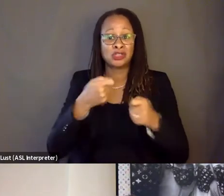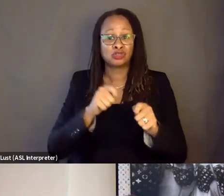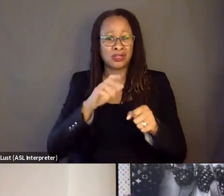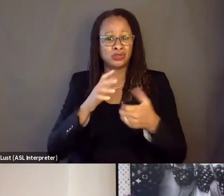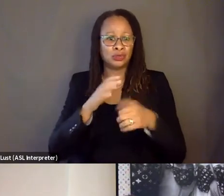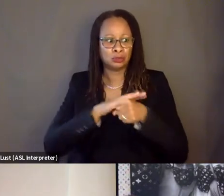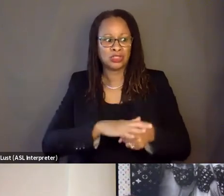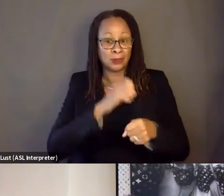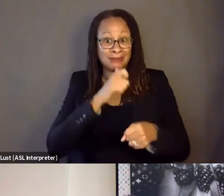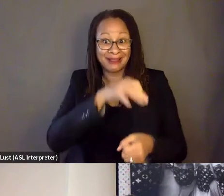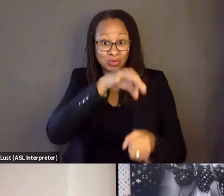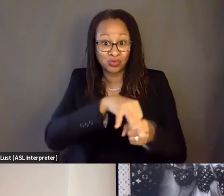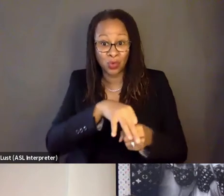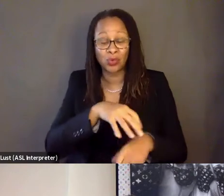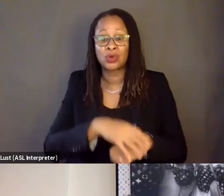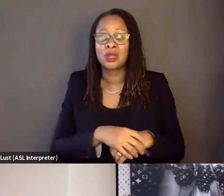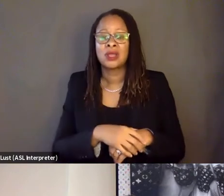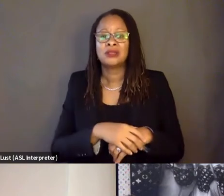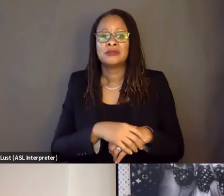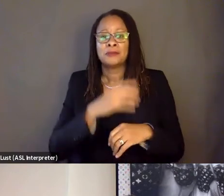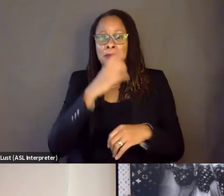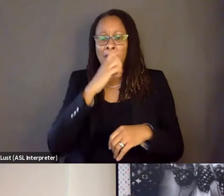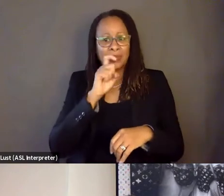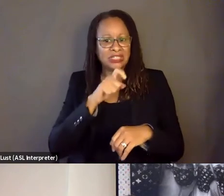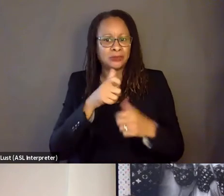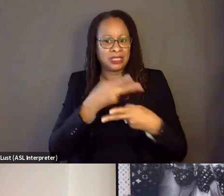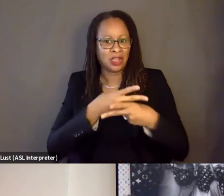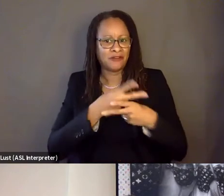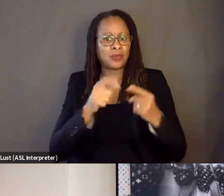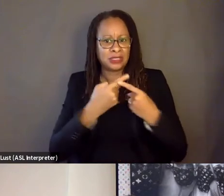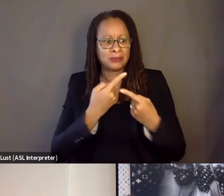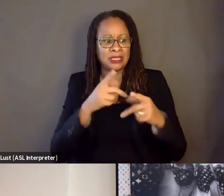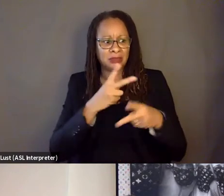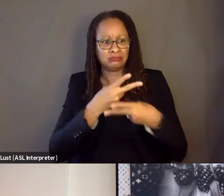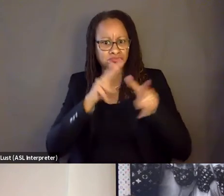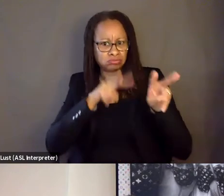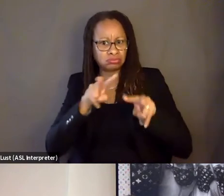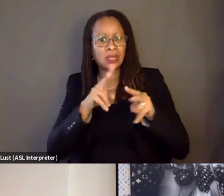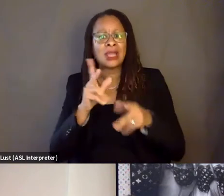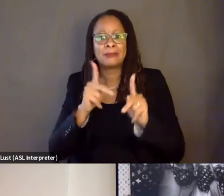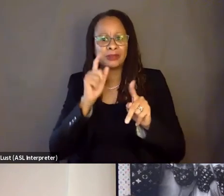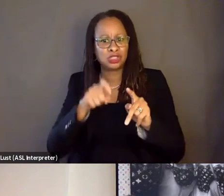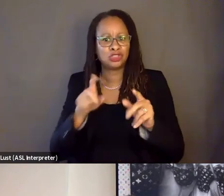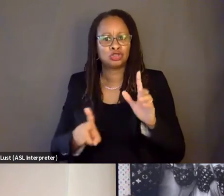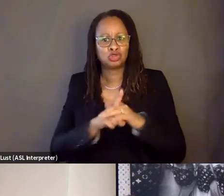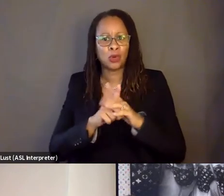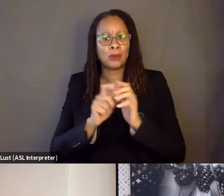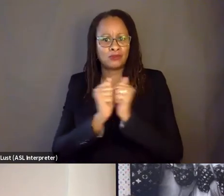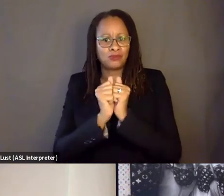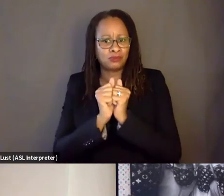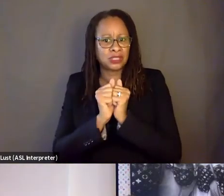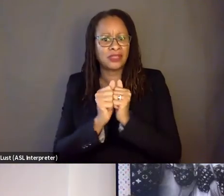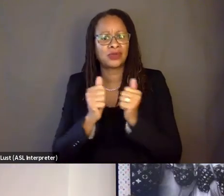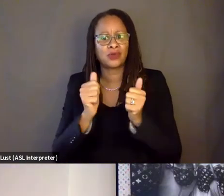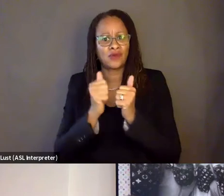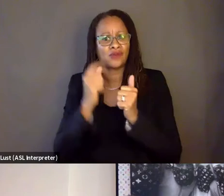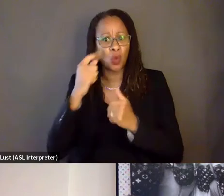So it's something we all need to be vigilant about. I think folks need to show up for one another. I think white allies have a big role to play